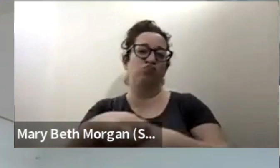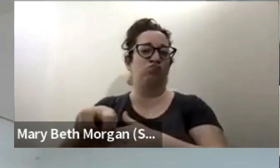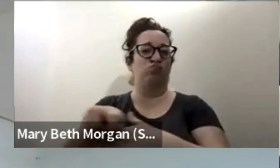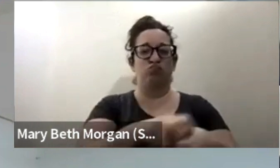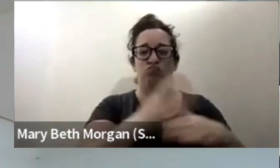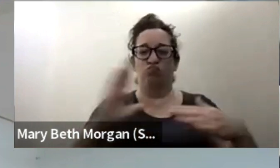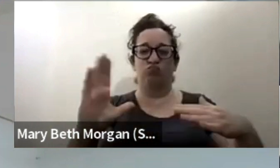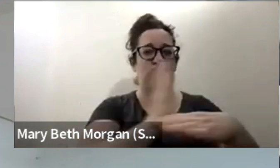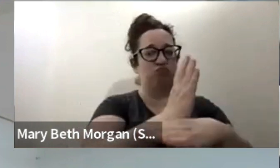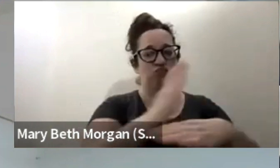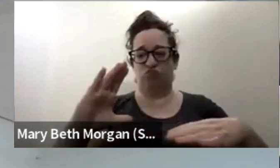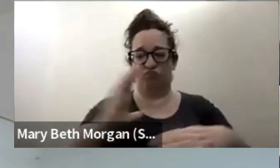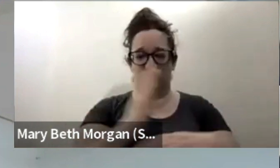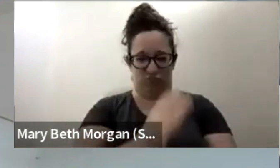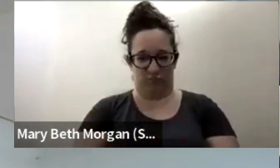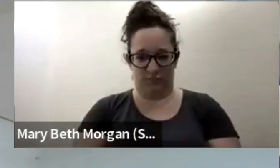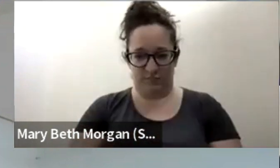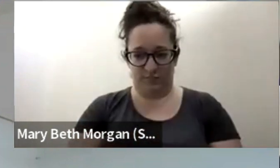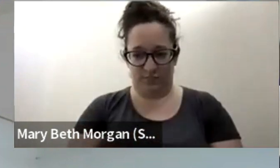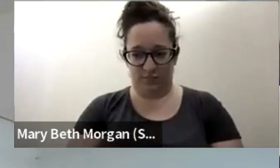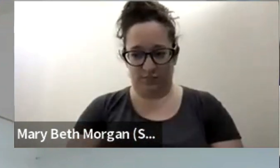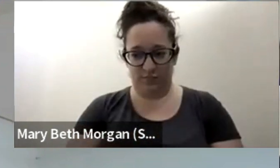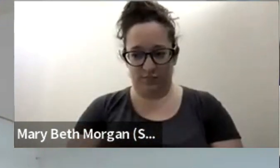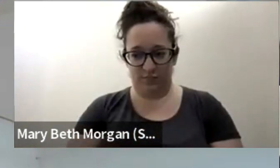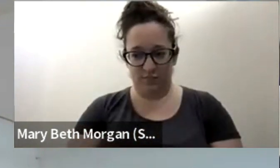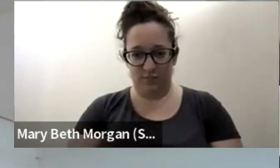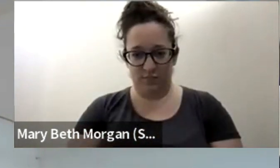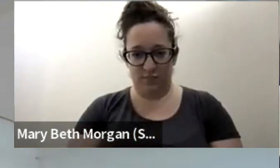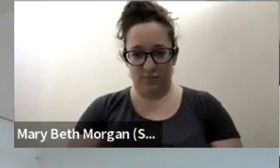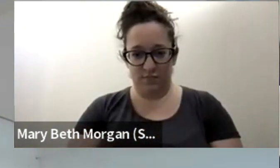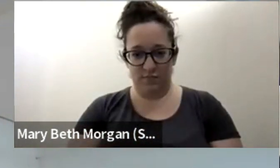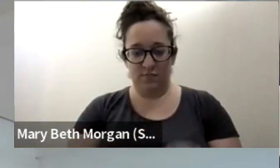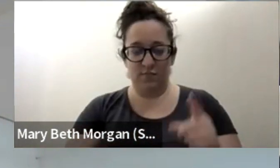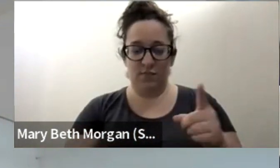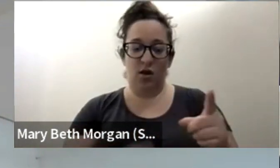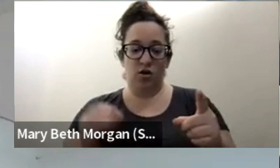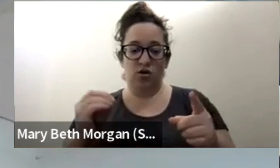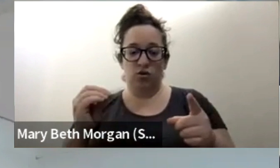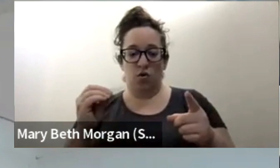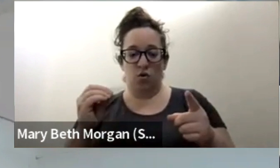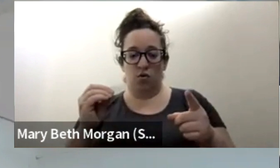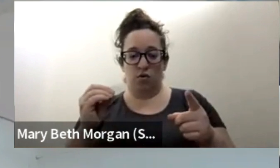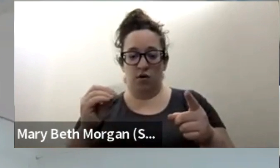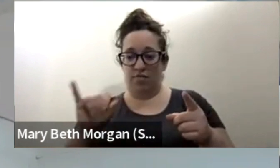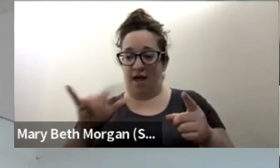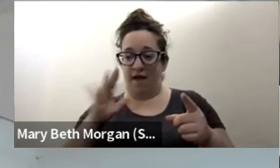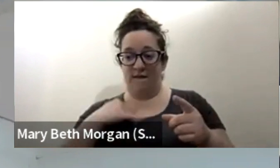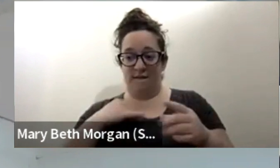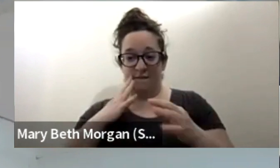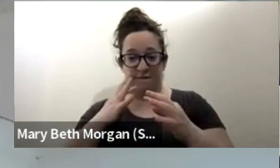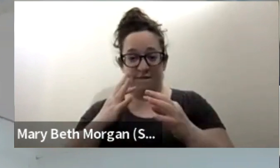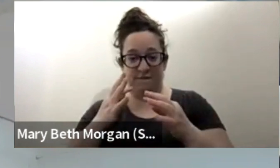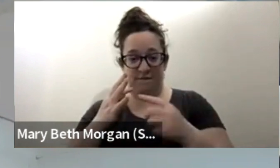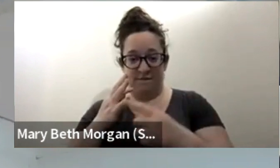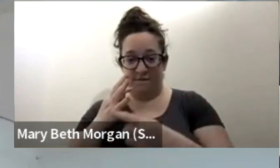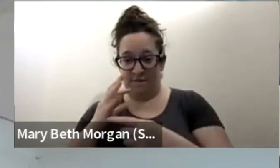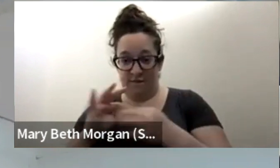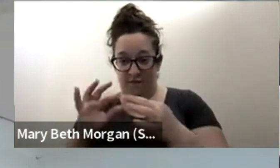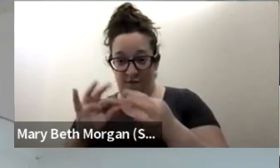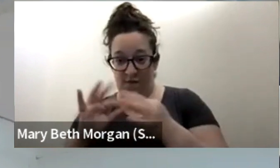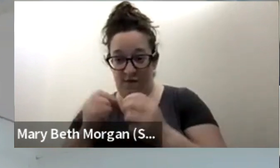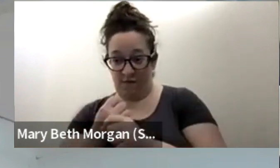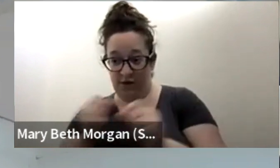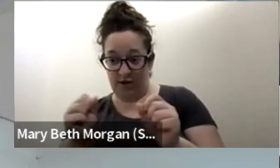Oh, sorry. Lots to know how meta it gets. That's how big Rosalind, and that's what got me to be drag. Because you were like, I can just do